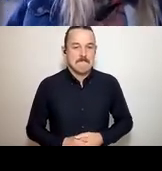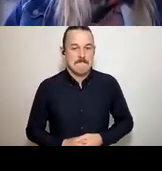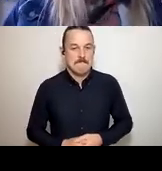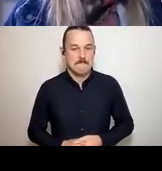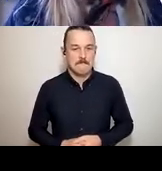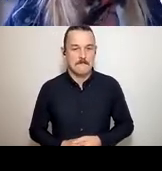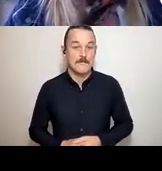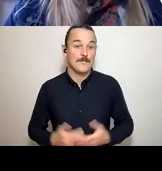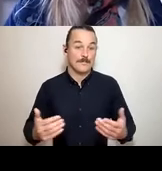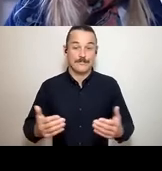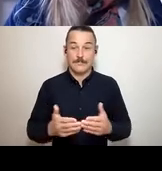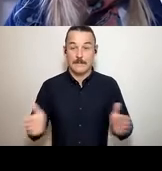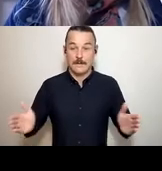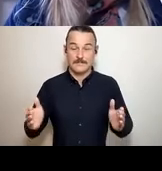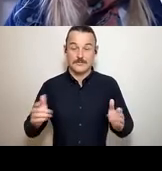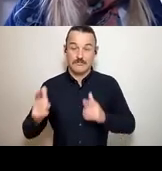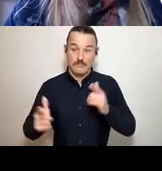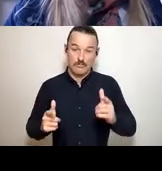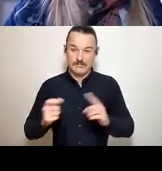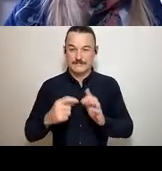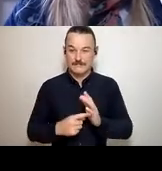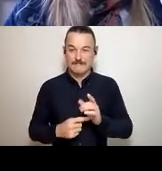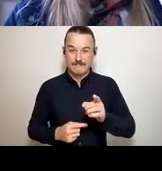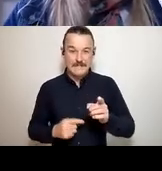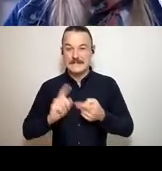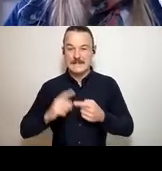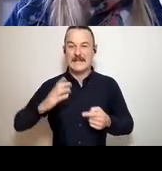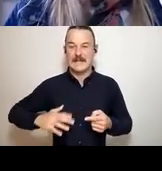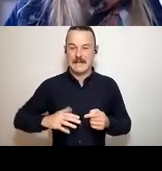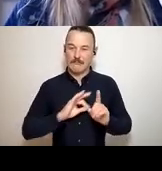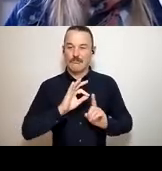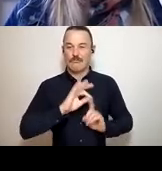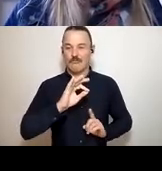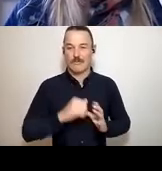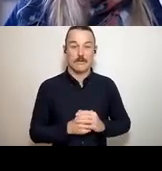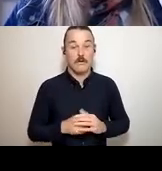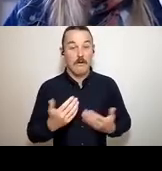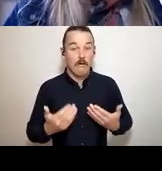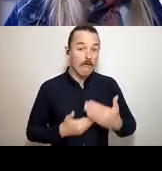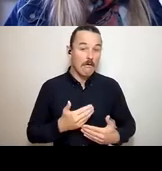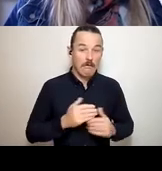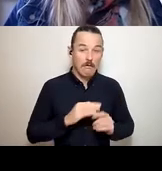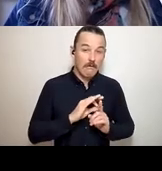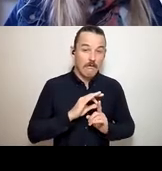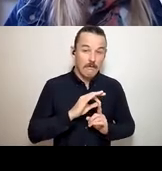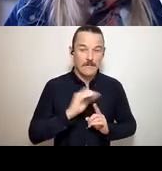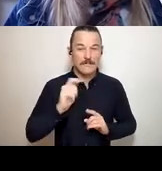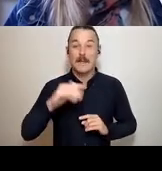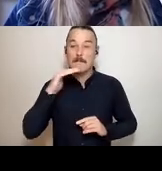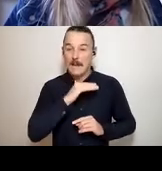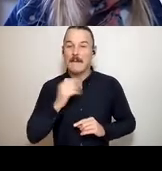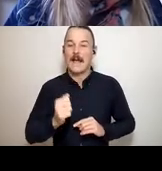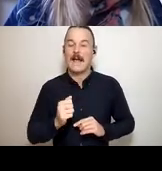Our public transport system still needs a little bit of work, like it's getting there. We have the new low forward trams in Melbourne and some